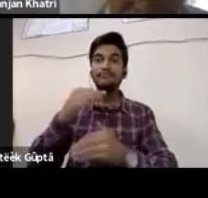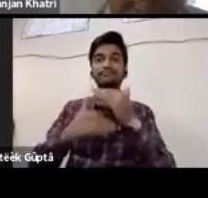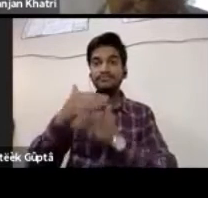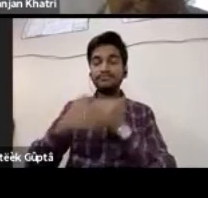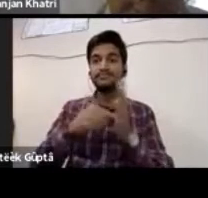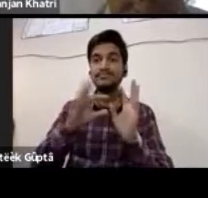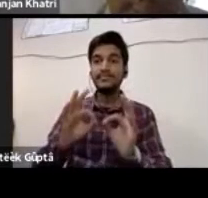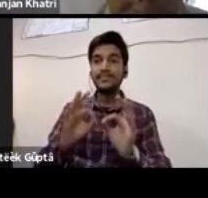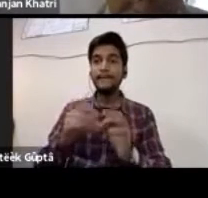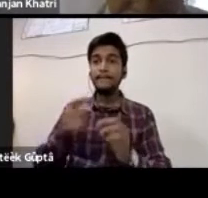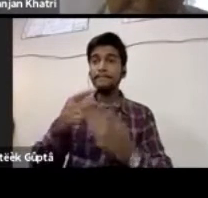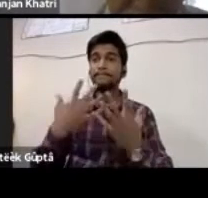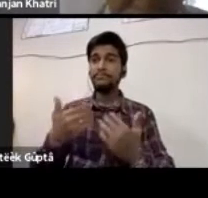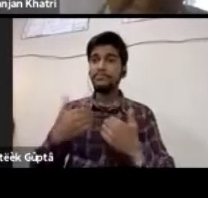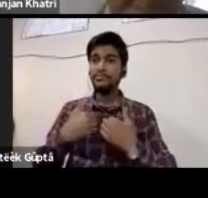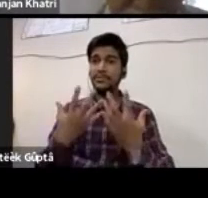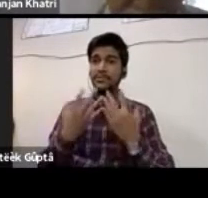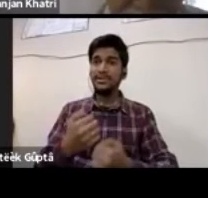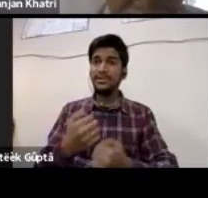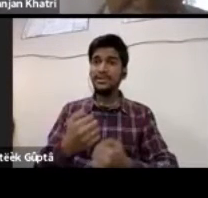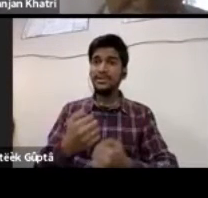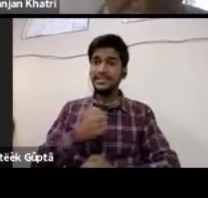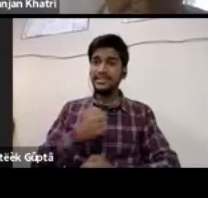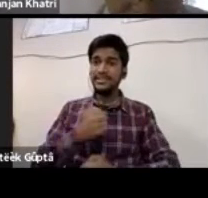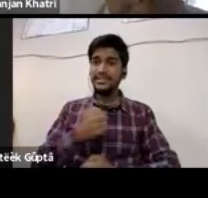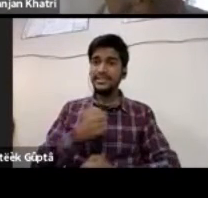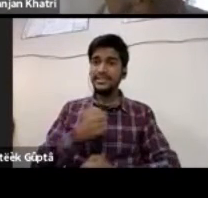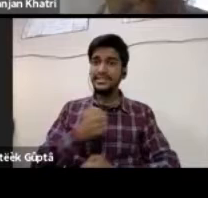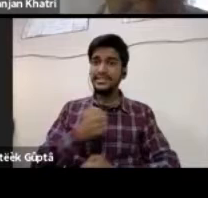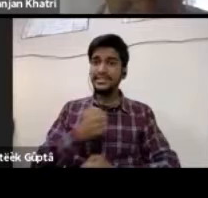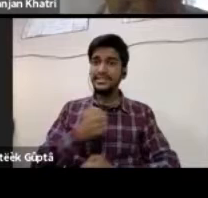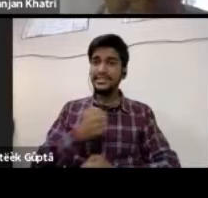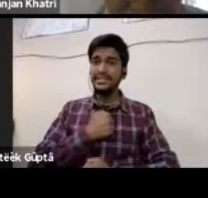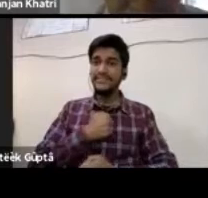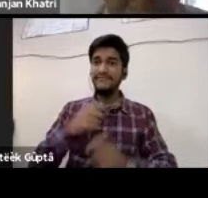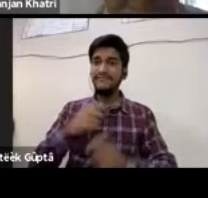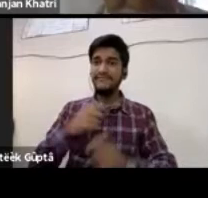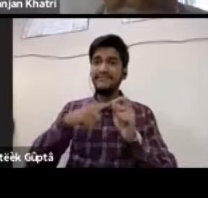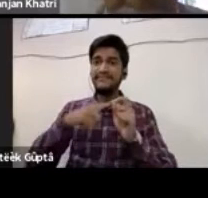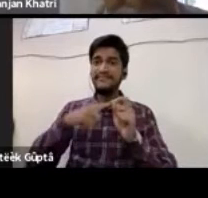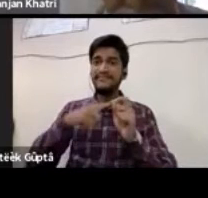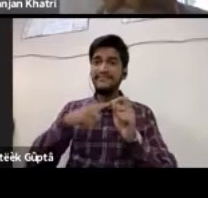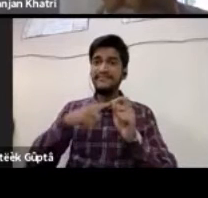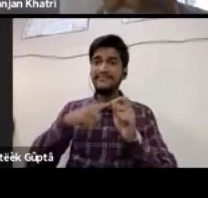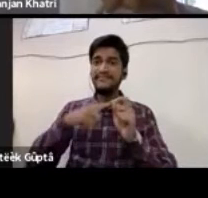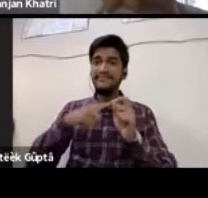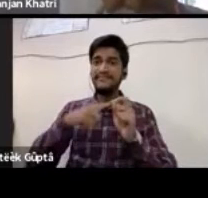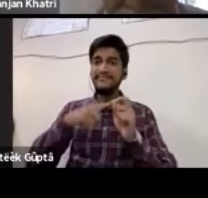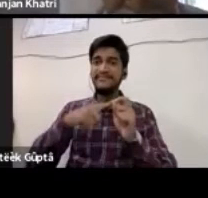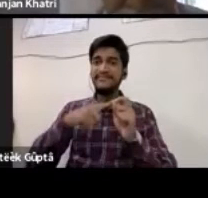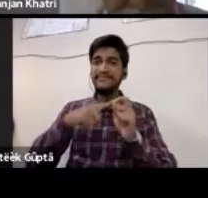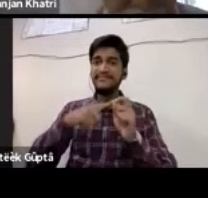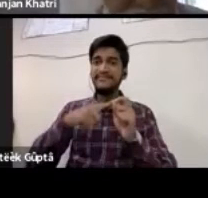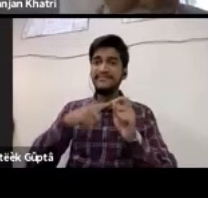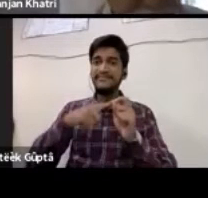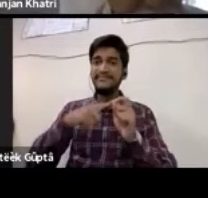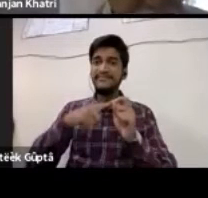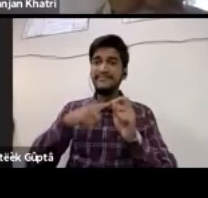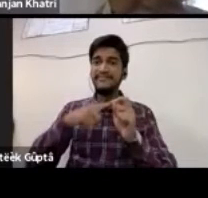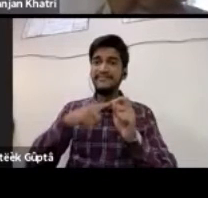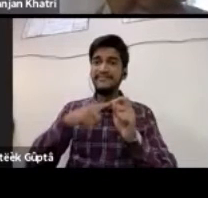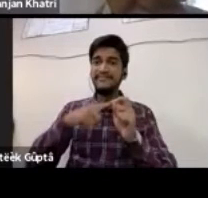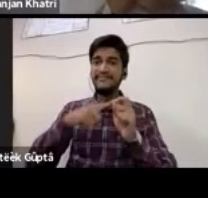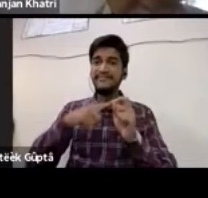track with the determination to nurture my personal life with liberation. Today, my humble experience